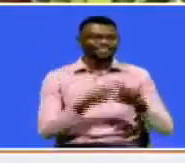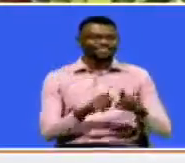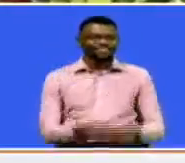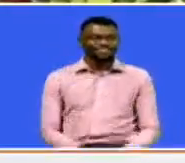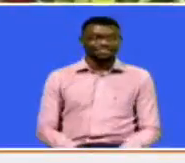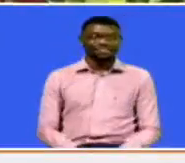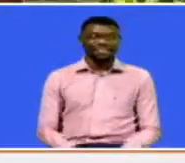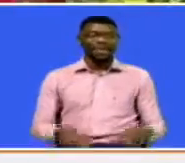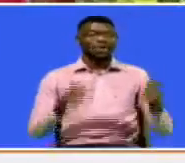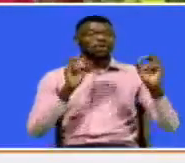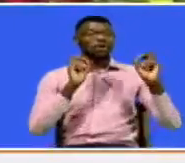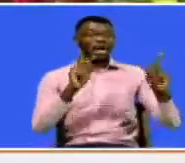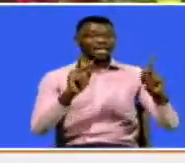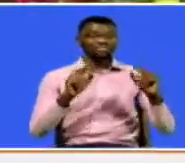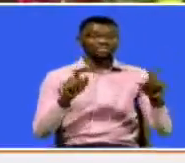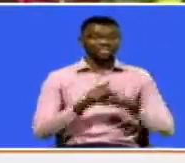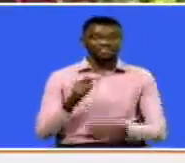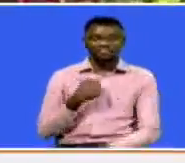Okay, pia mimi